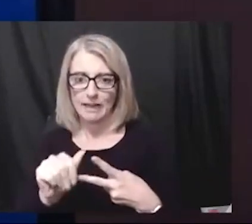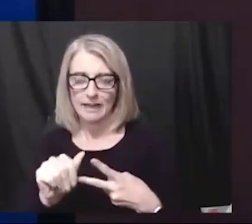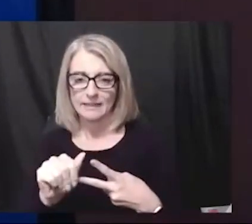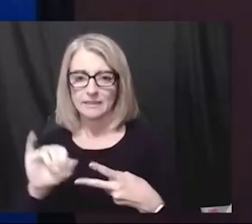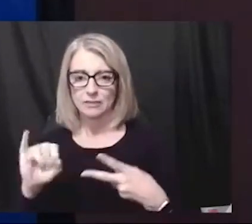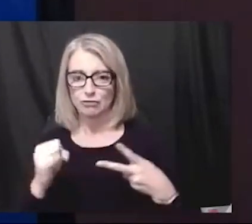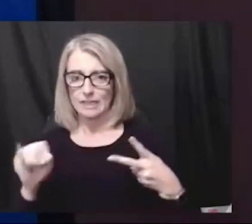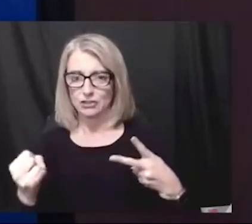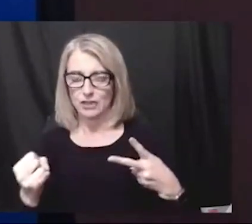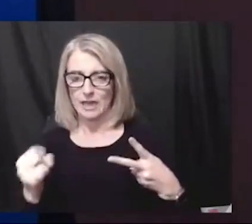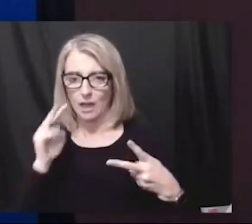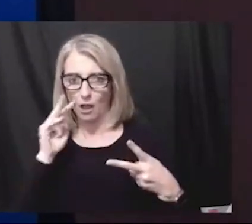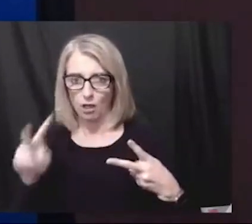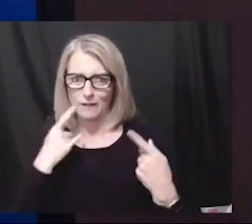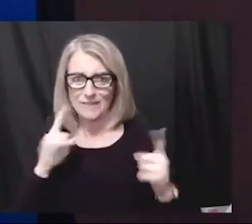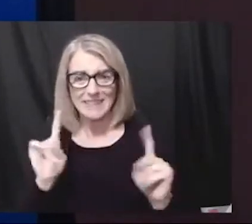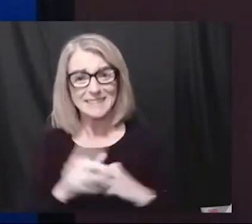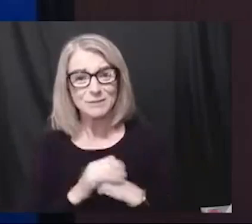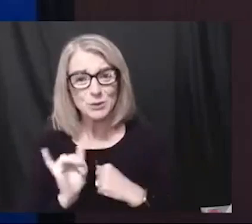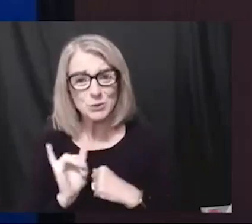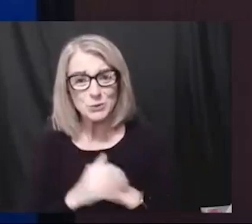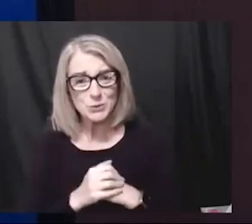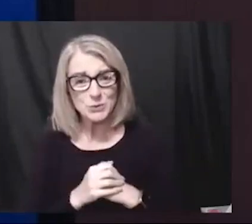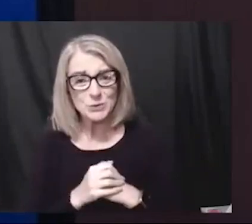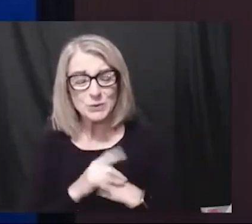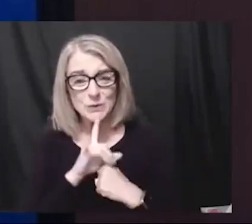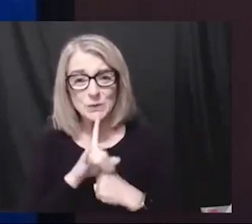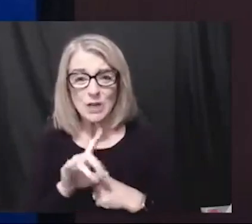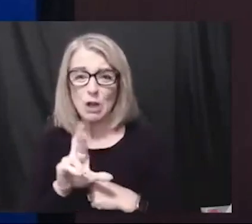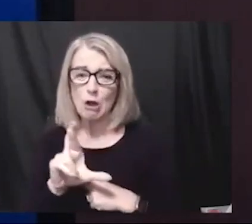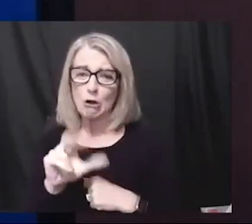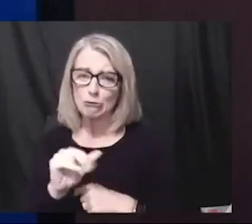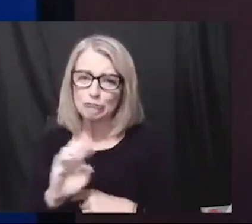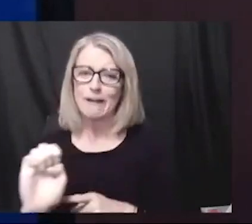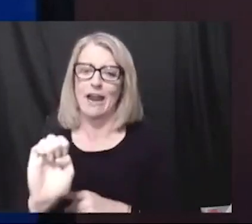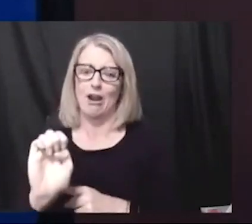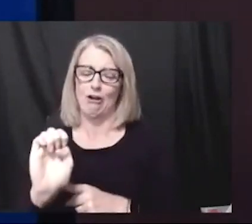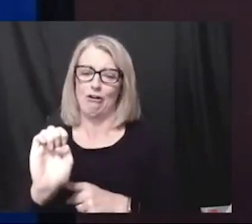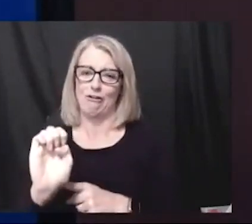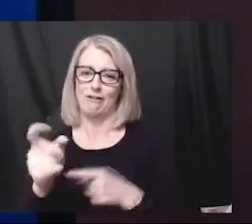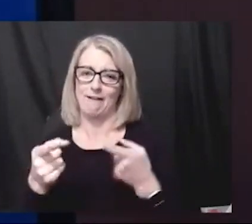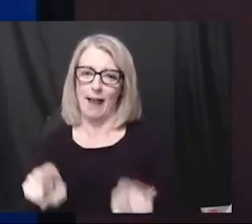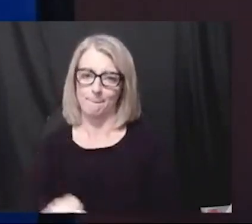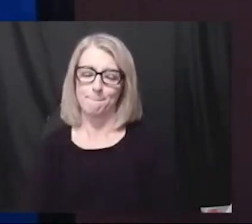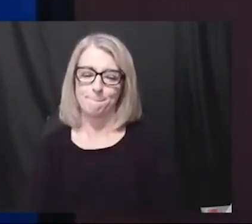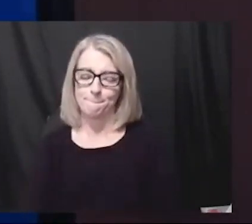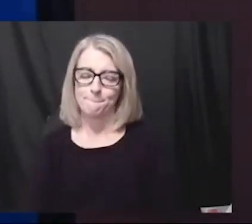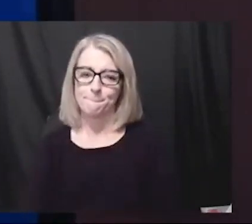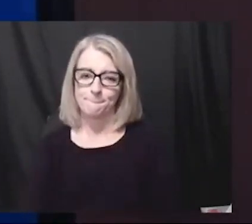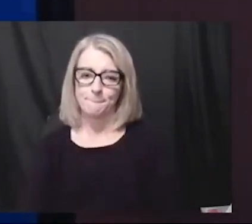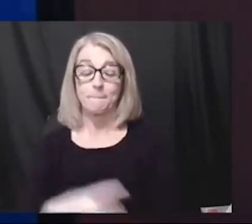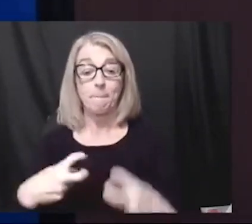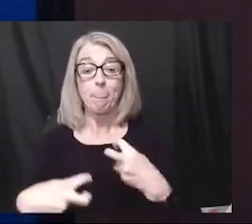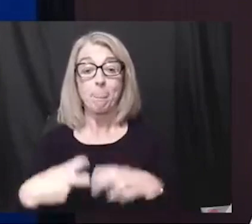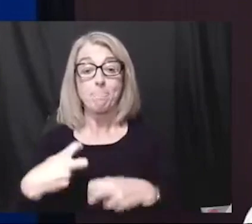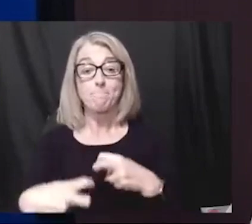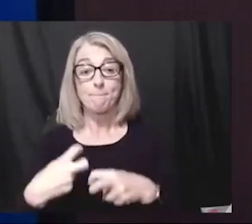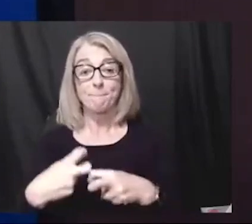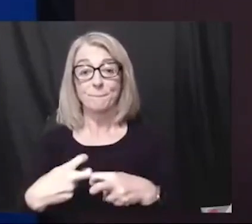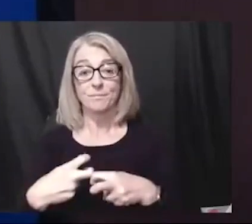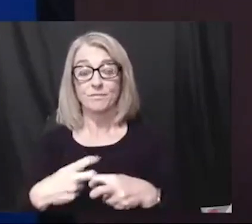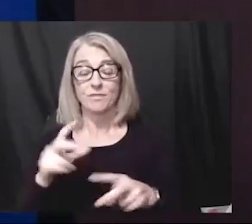has recently said we do not want to be another Springfield. So can you explain why he feels he saw in Springfield